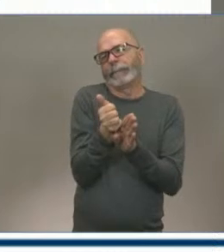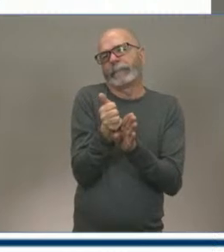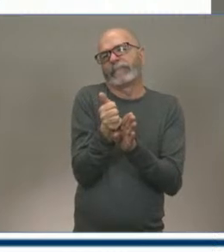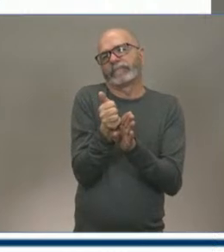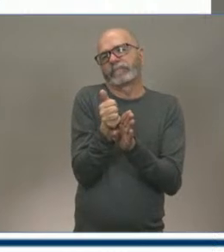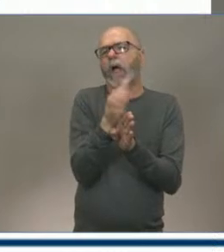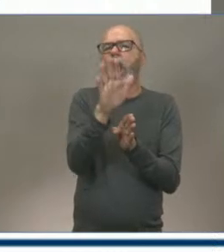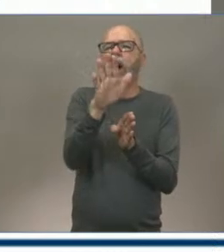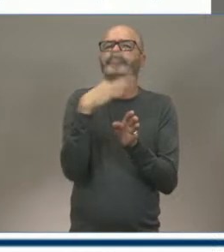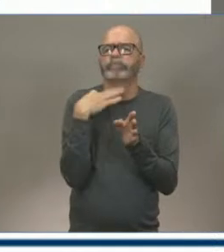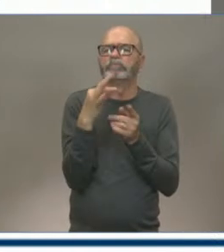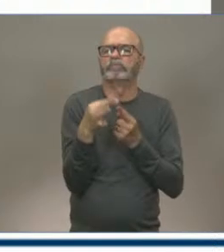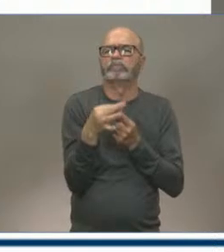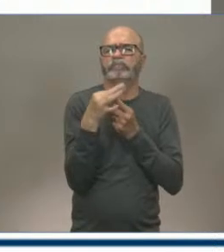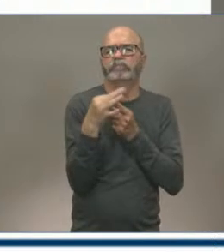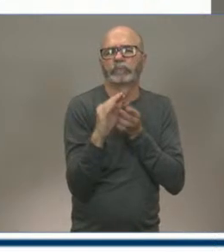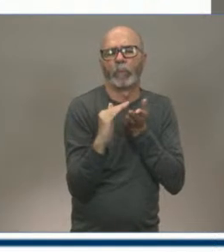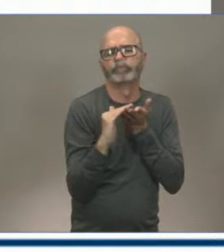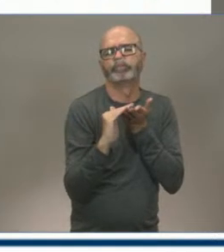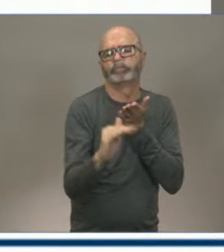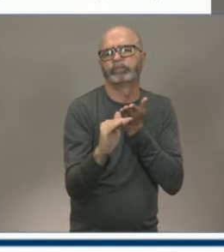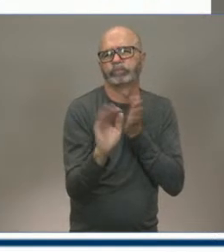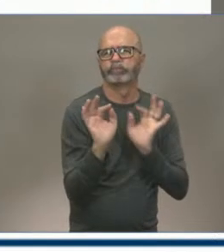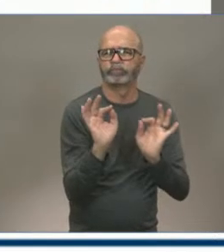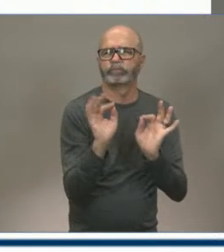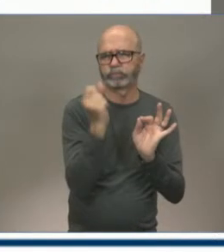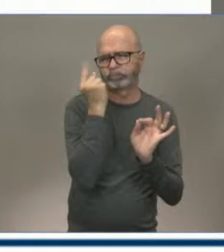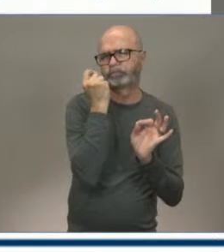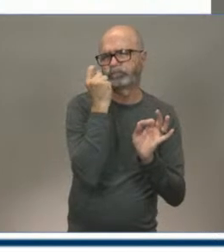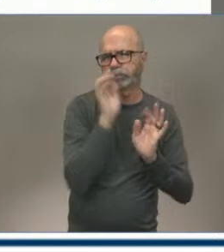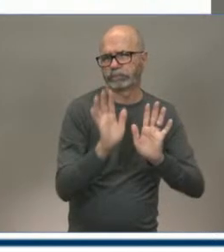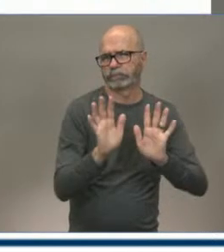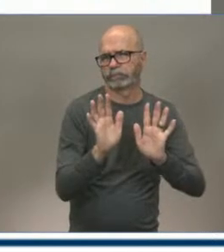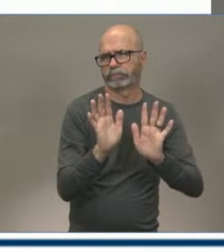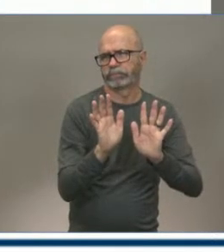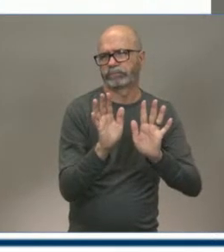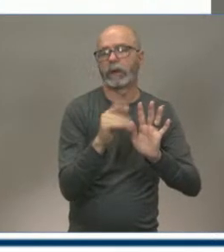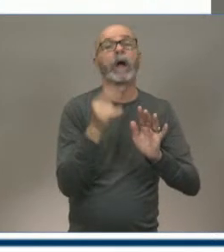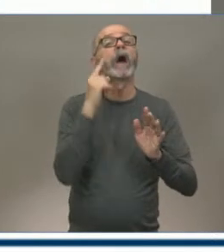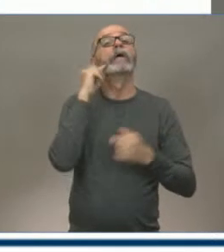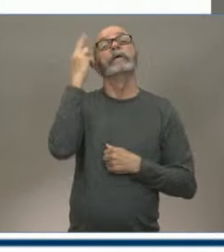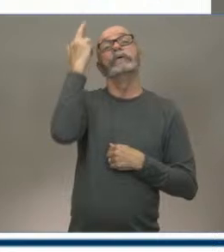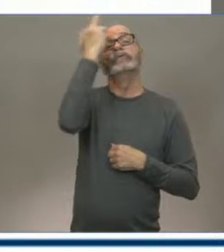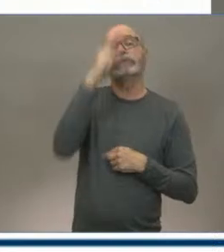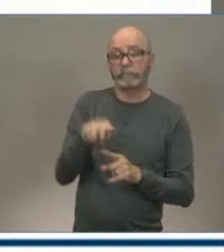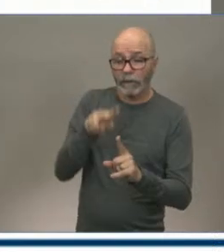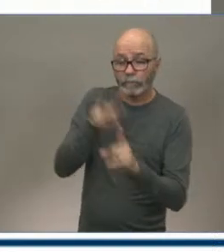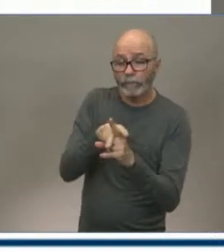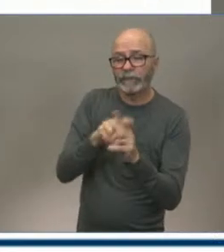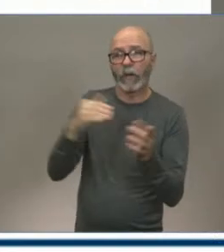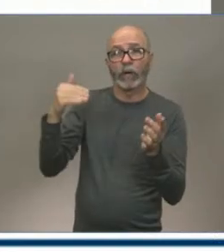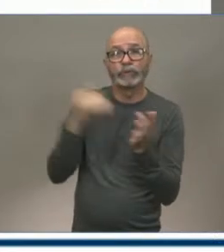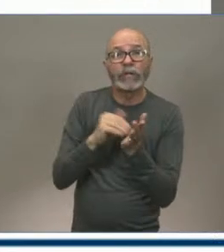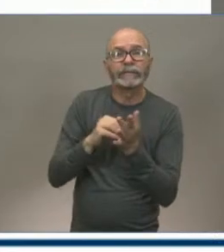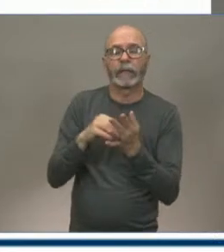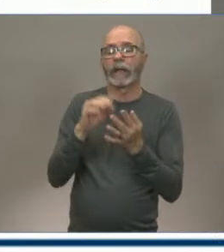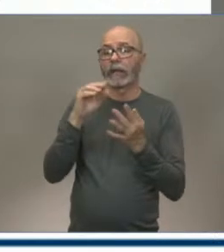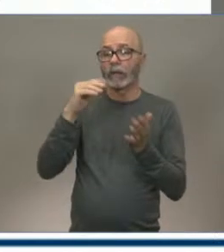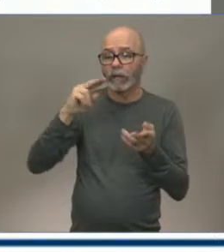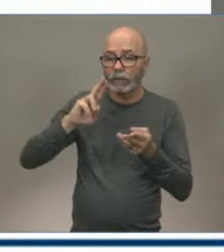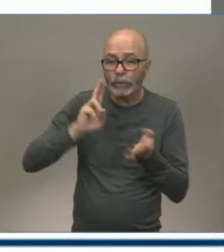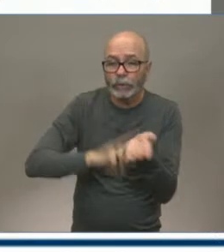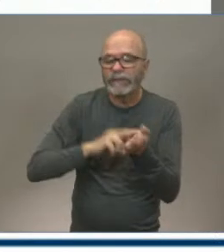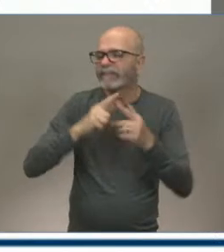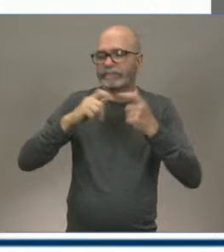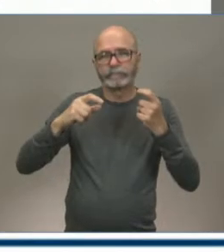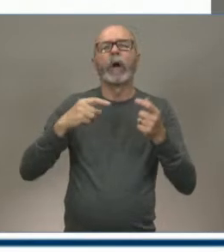for them. We'll also make sure that healthcare workers are able to get to where they need to be that people can still get necessary medical treatment